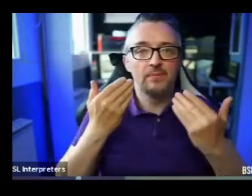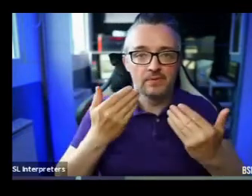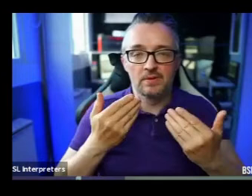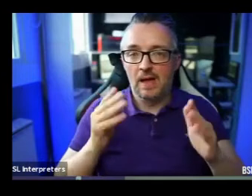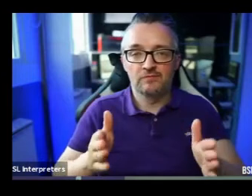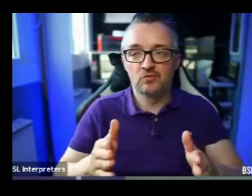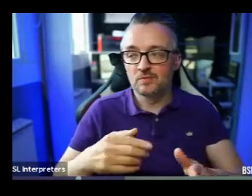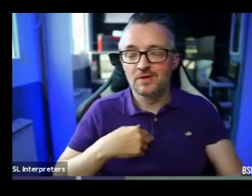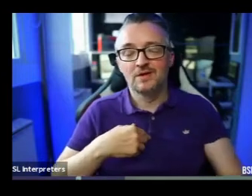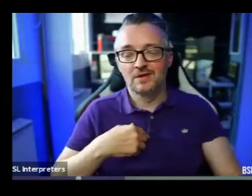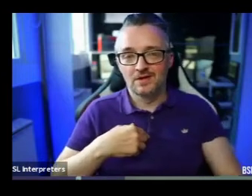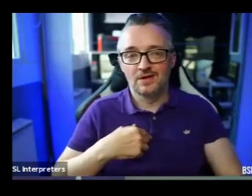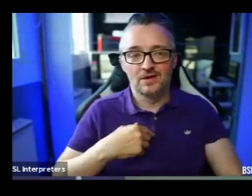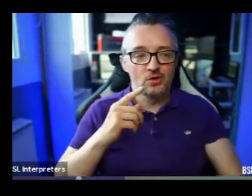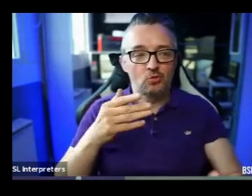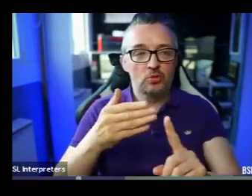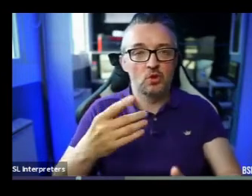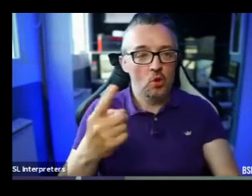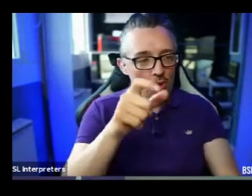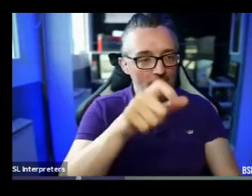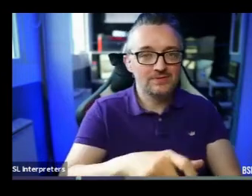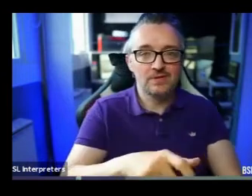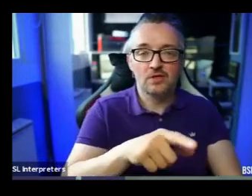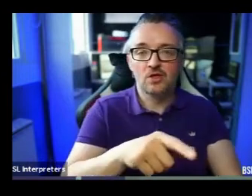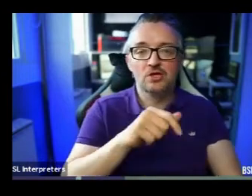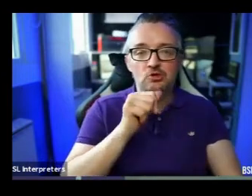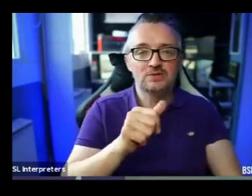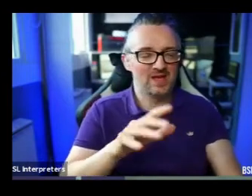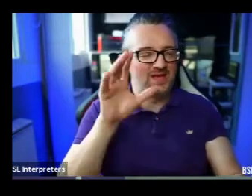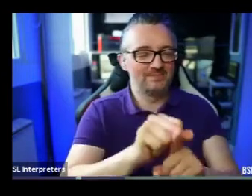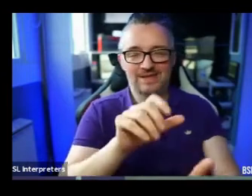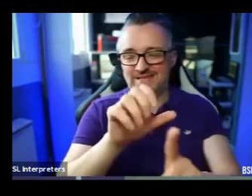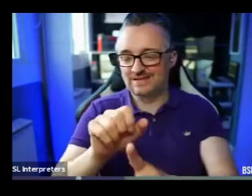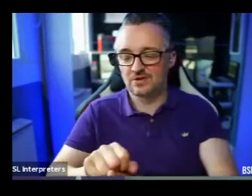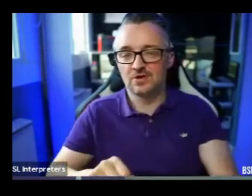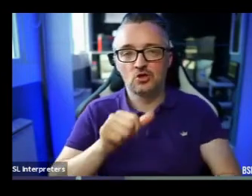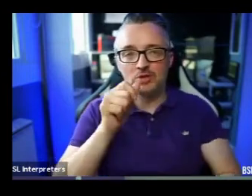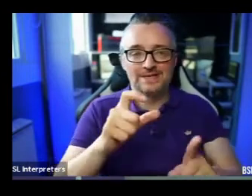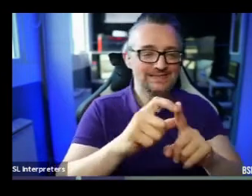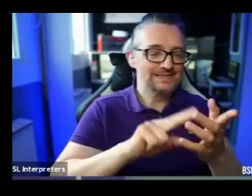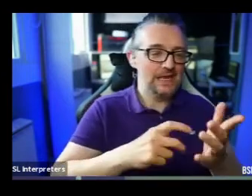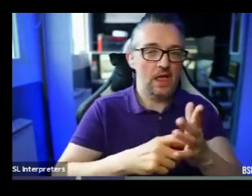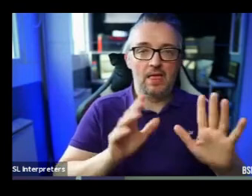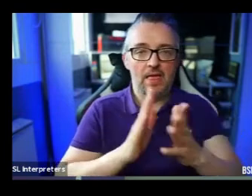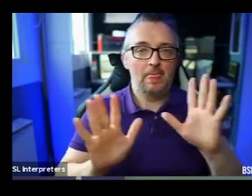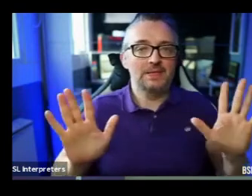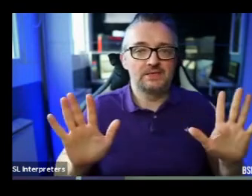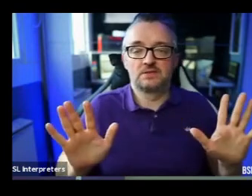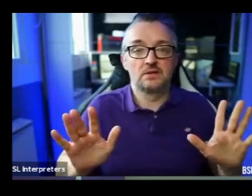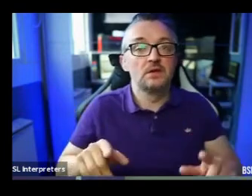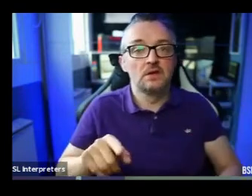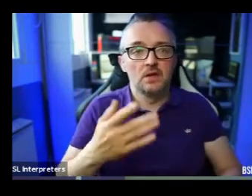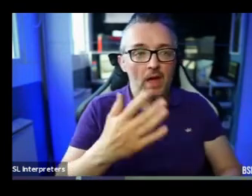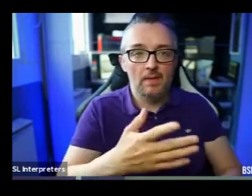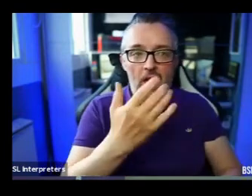so what you see here is I smiled as I began to know who these people were. They weren't diagnoses. They weren't DNR